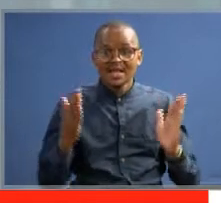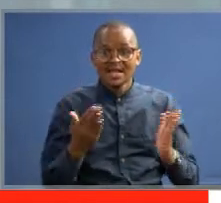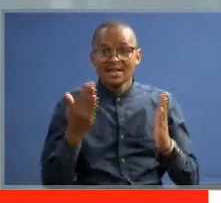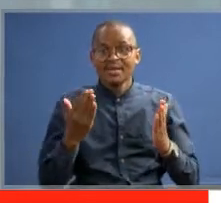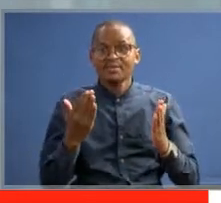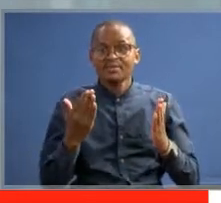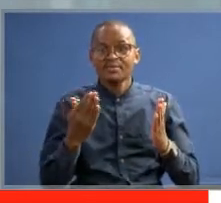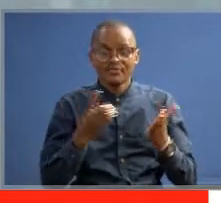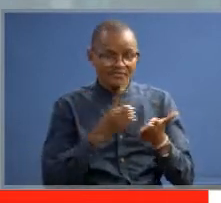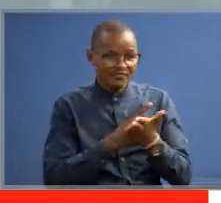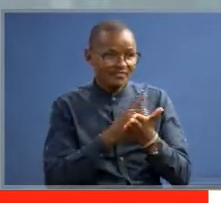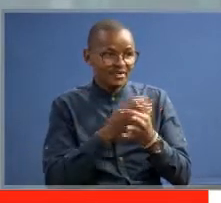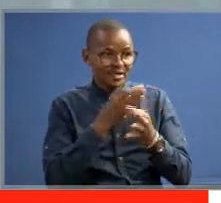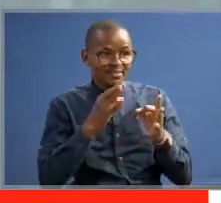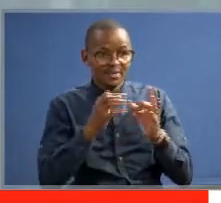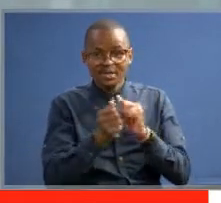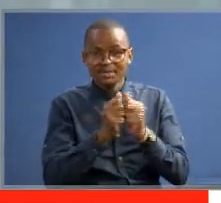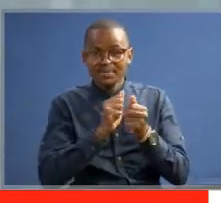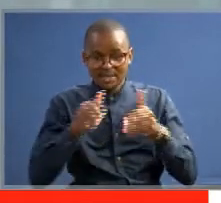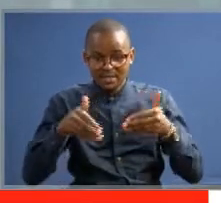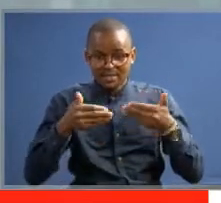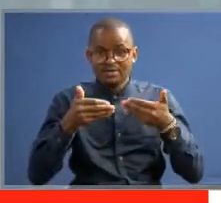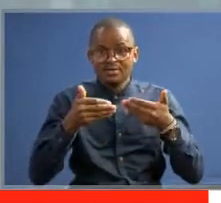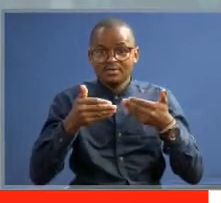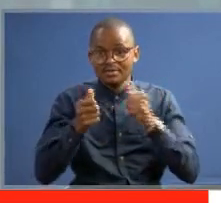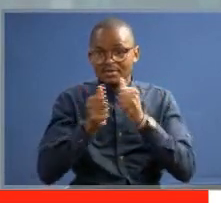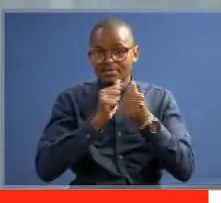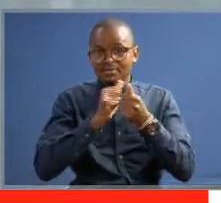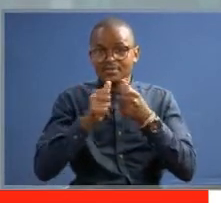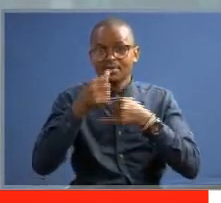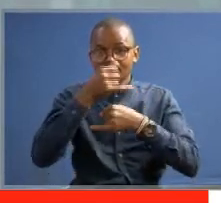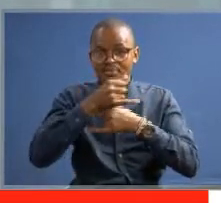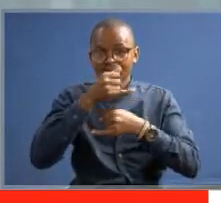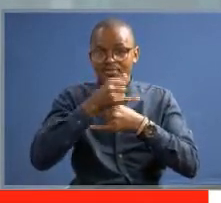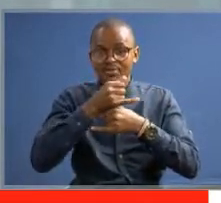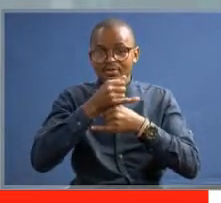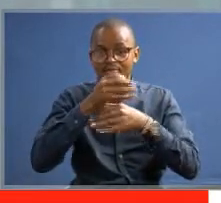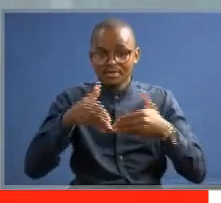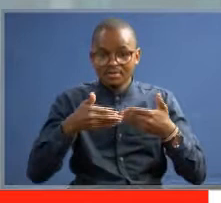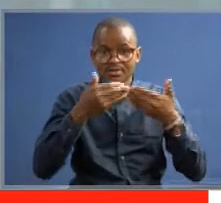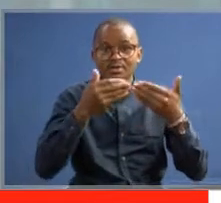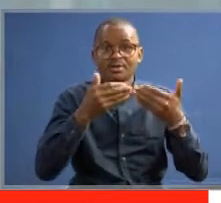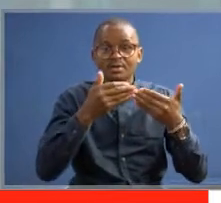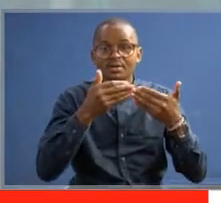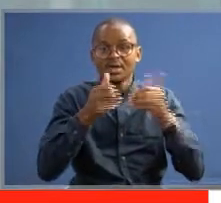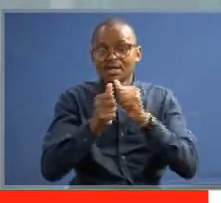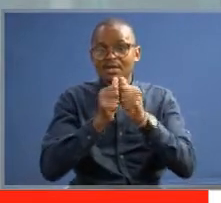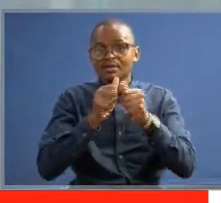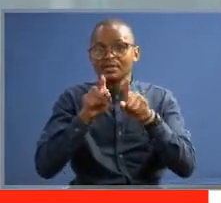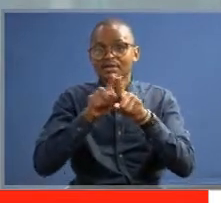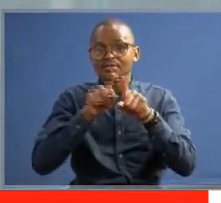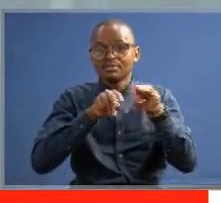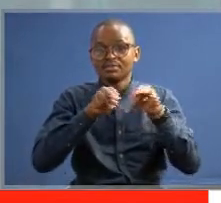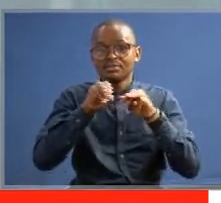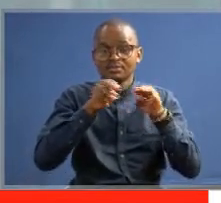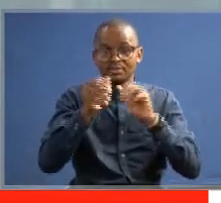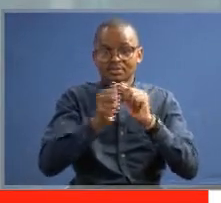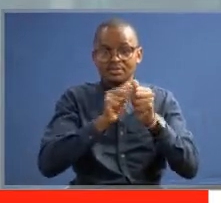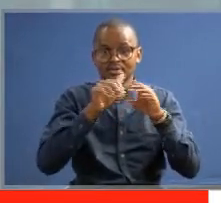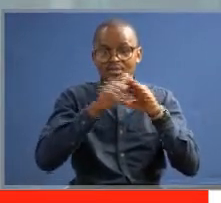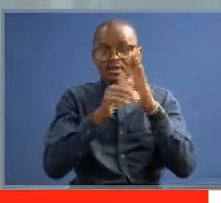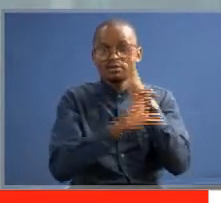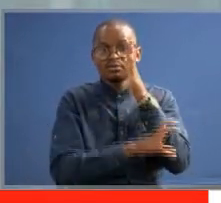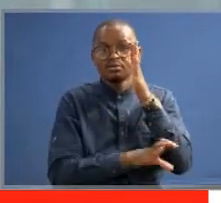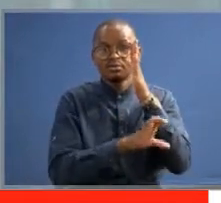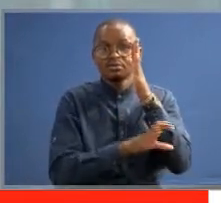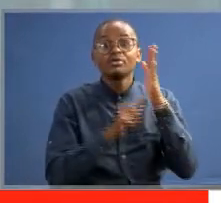promote drug-free sports, provide establishment of sports institutions, facilities, administration and management of sports in the